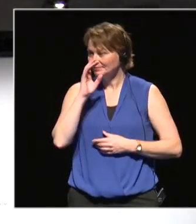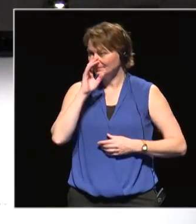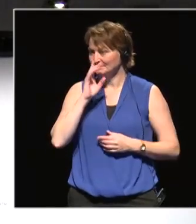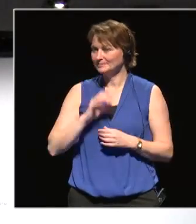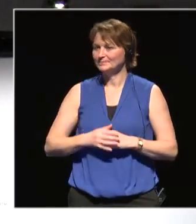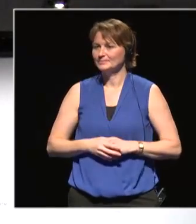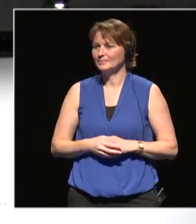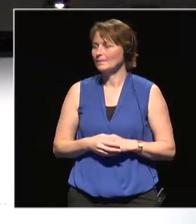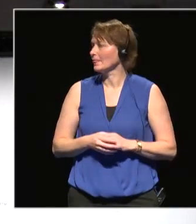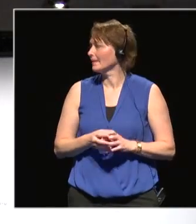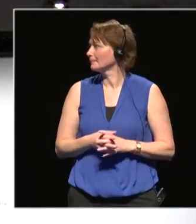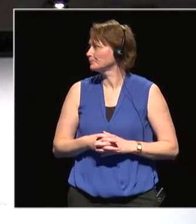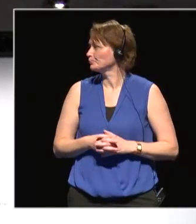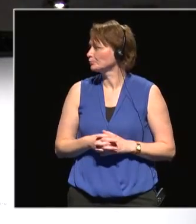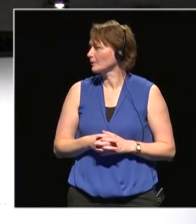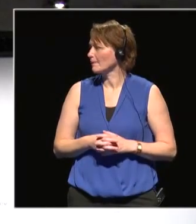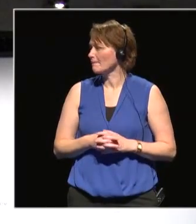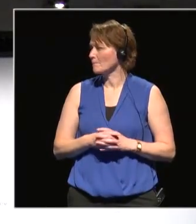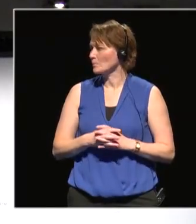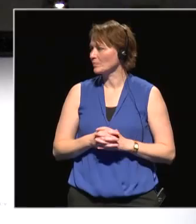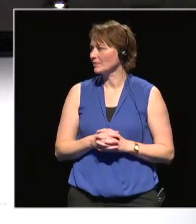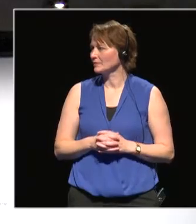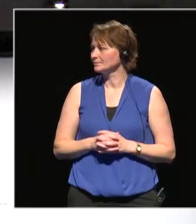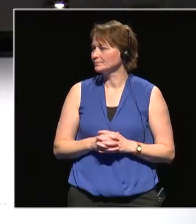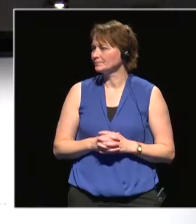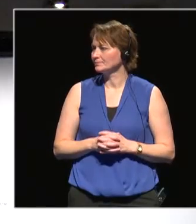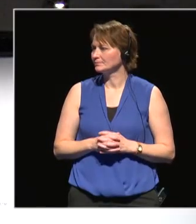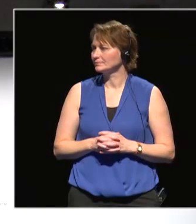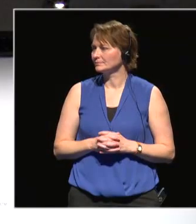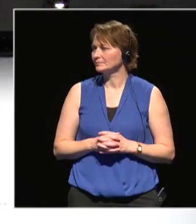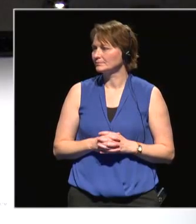there. First, I'll come to you if there's time in a second, and then at the front.